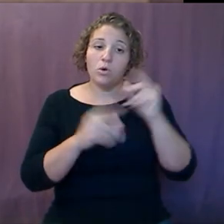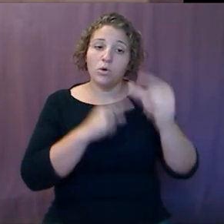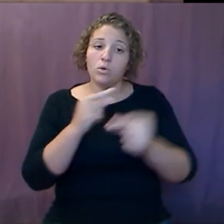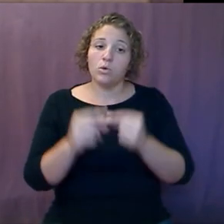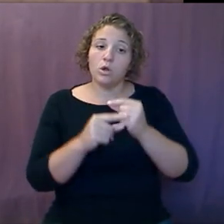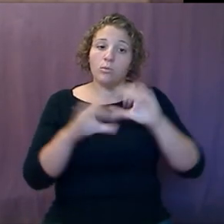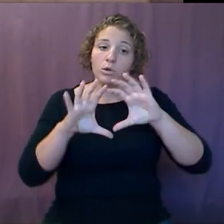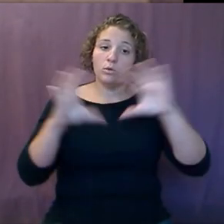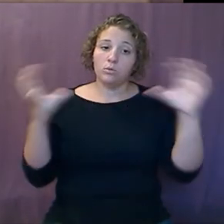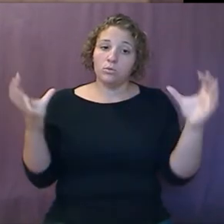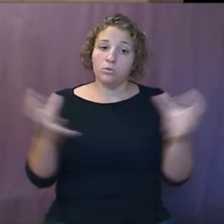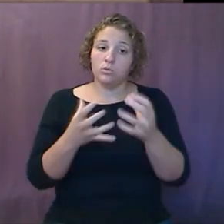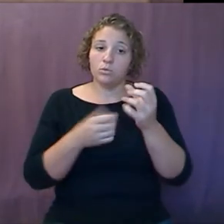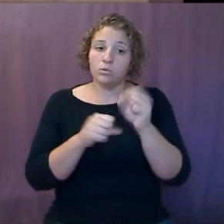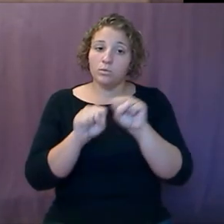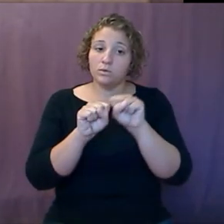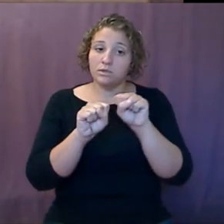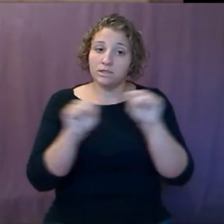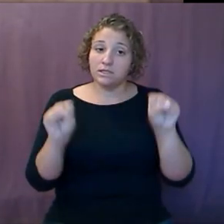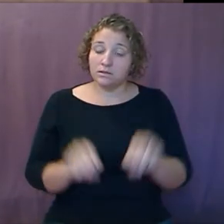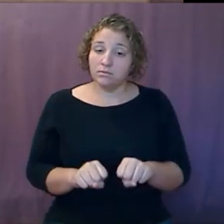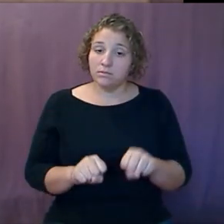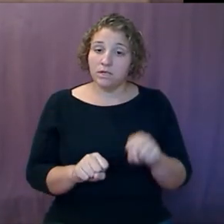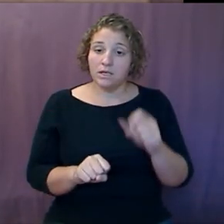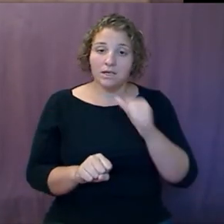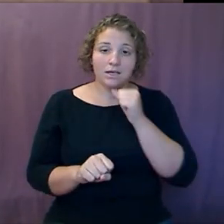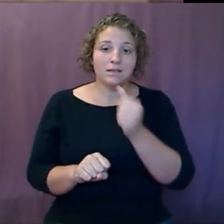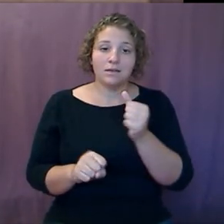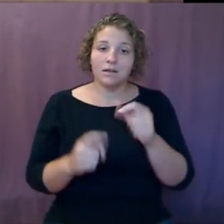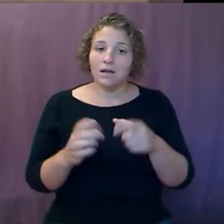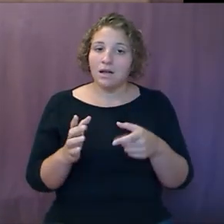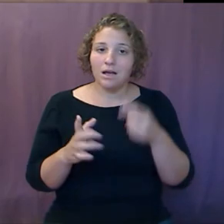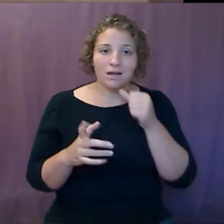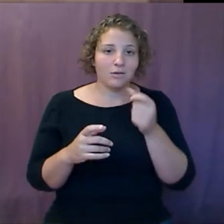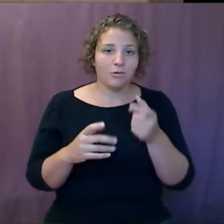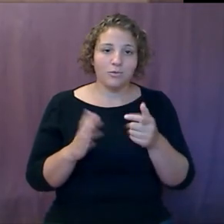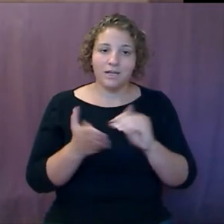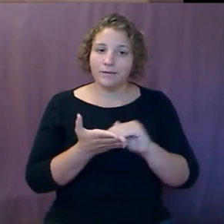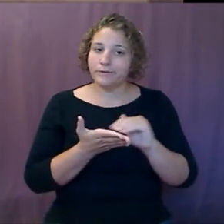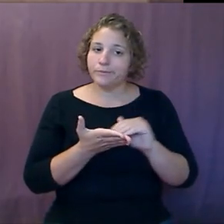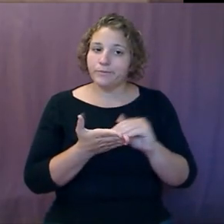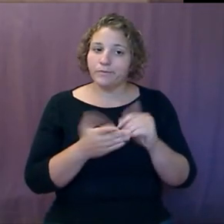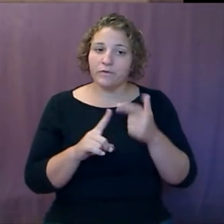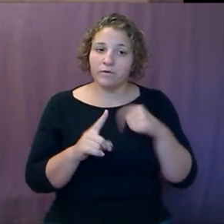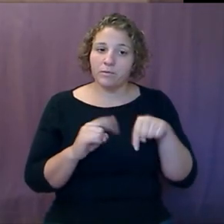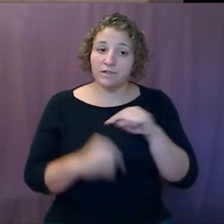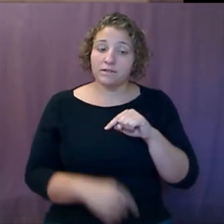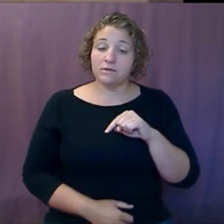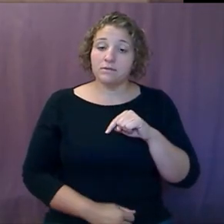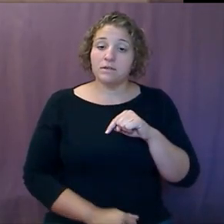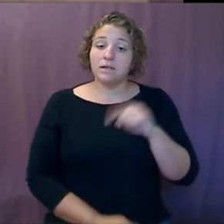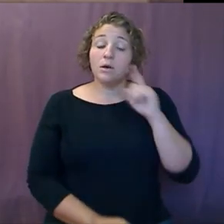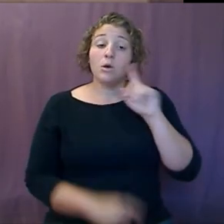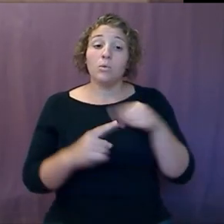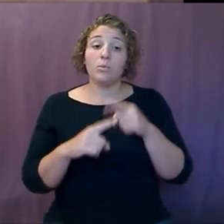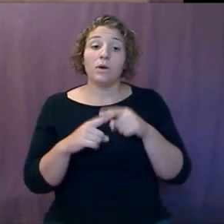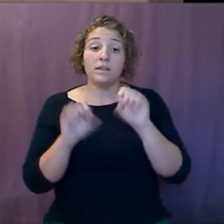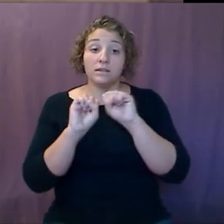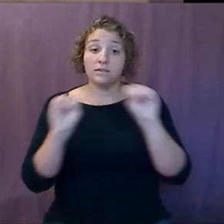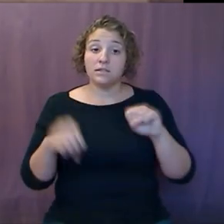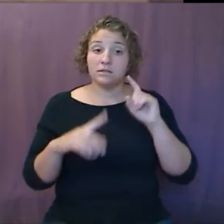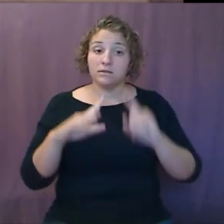or even from a banking point of view they're not going to be exempt from this either when this system gets put out